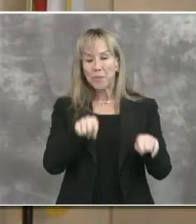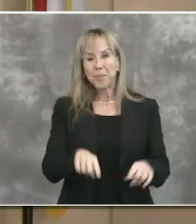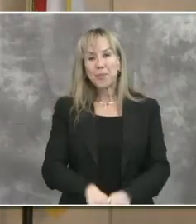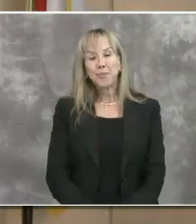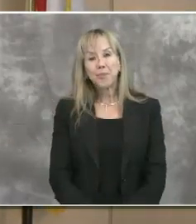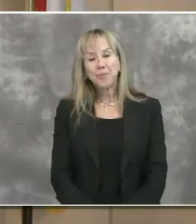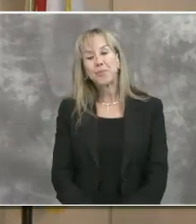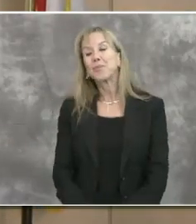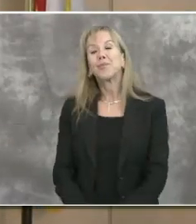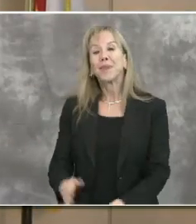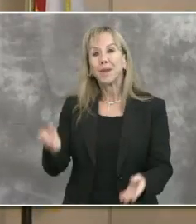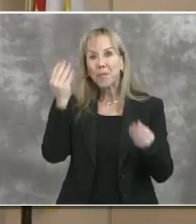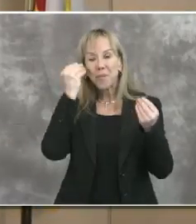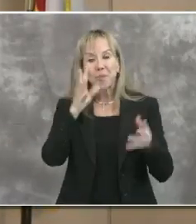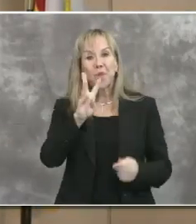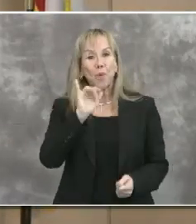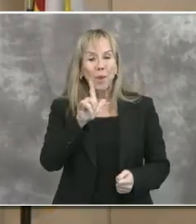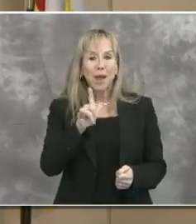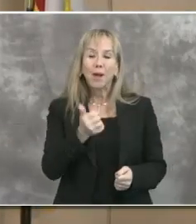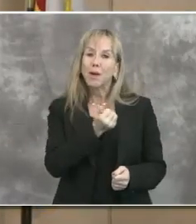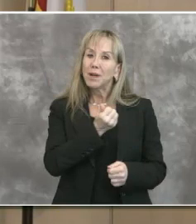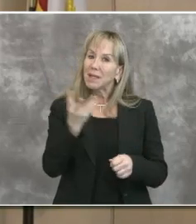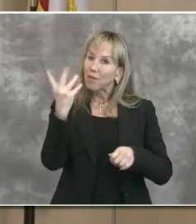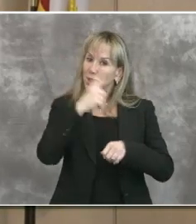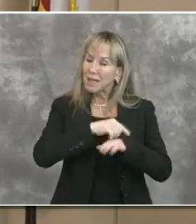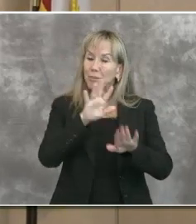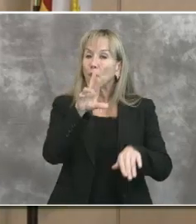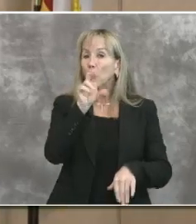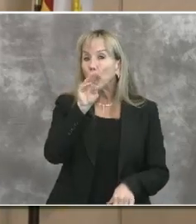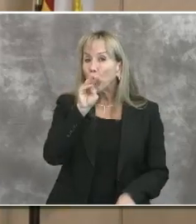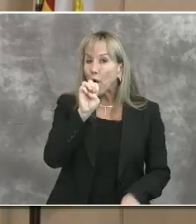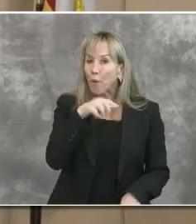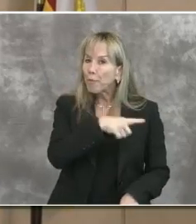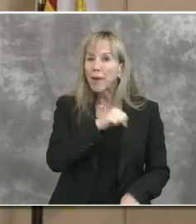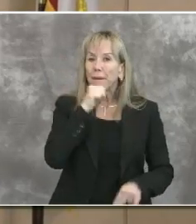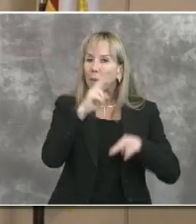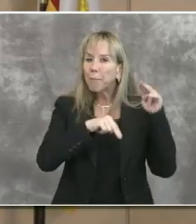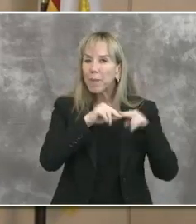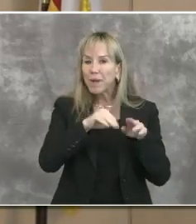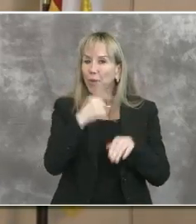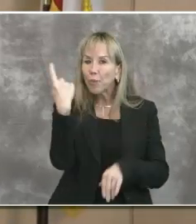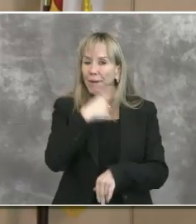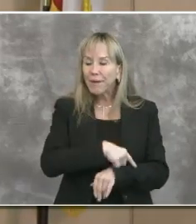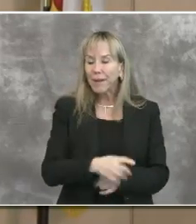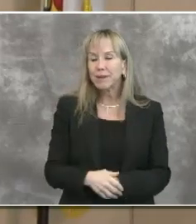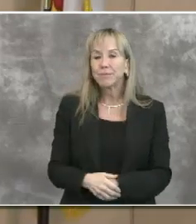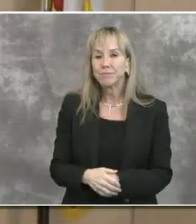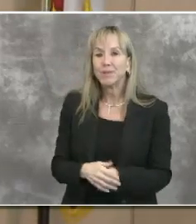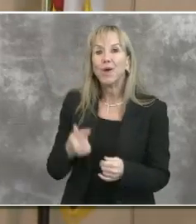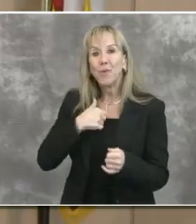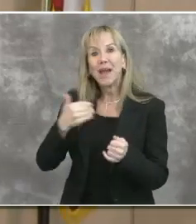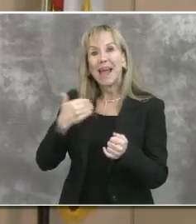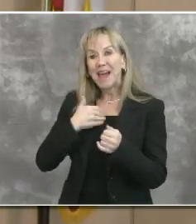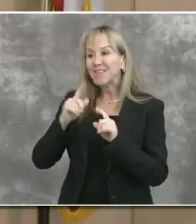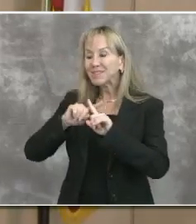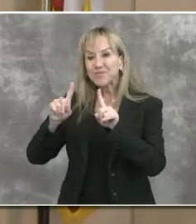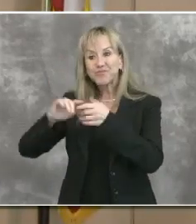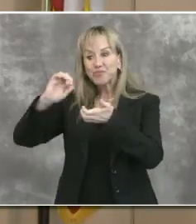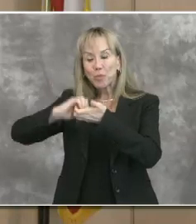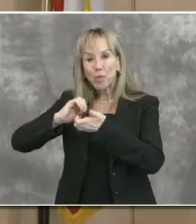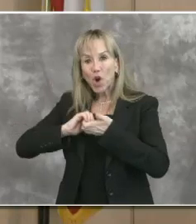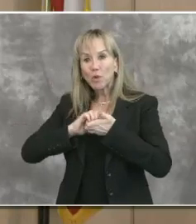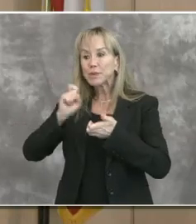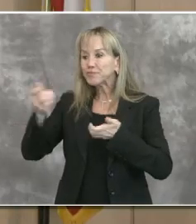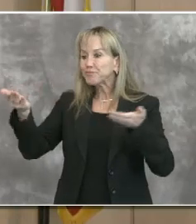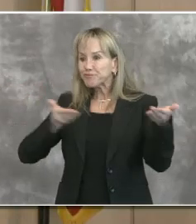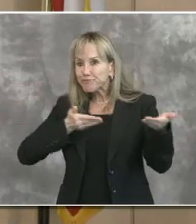Well, Will, several days, the Rome wasn't built in a day. And we have convened our partners. You have to invite the partners. And in